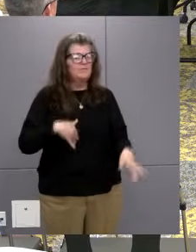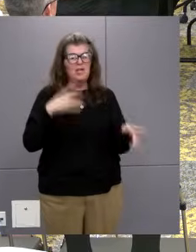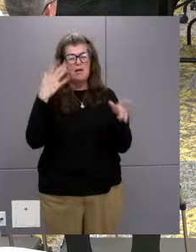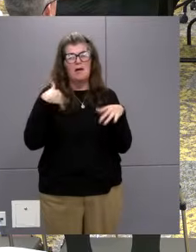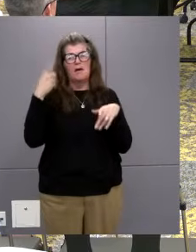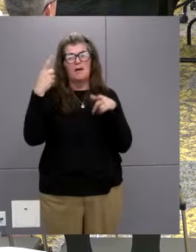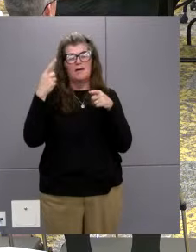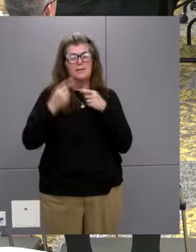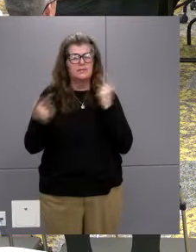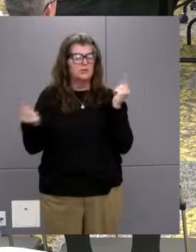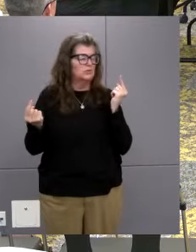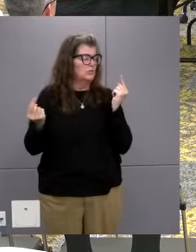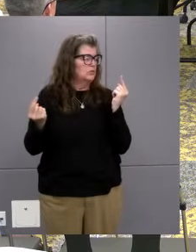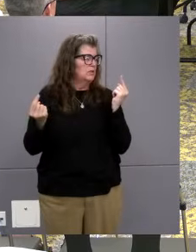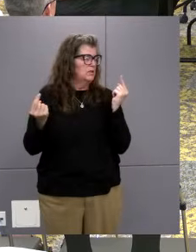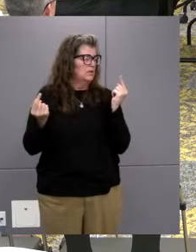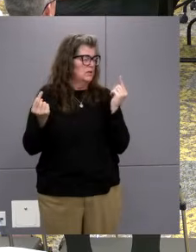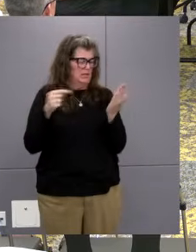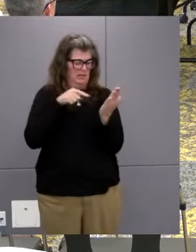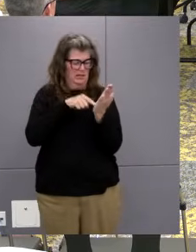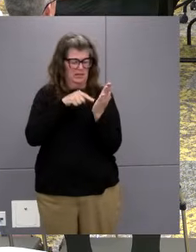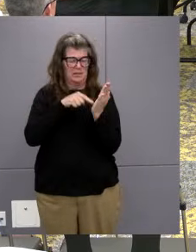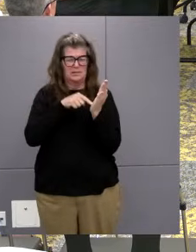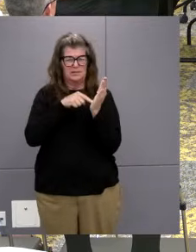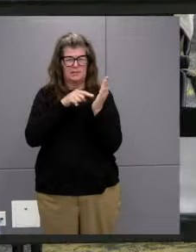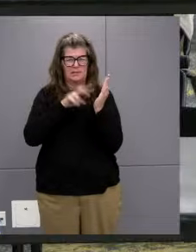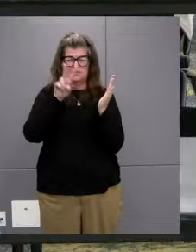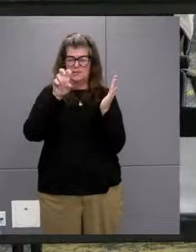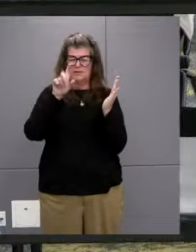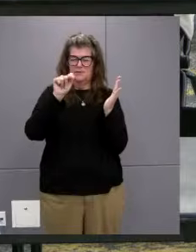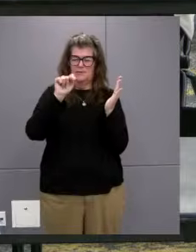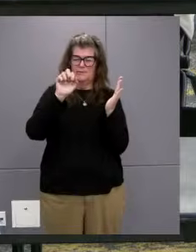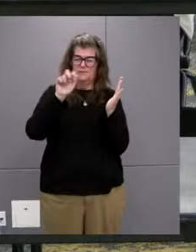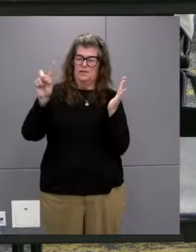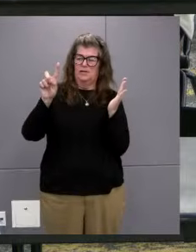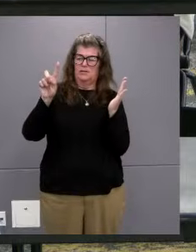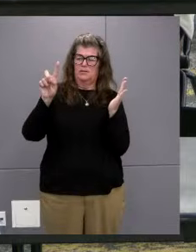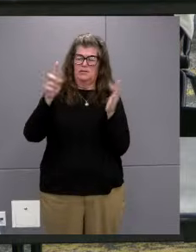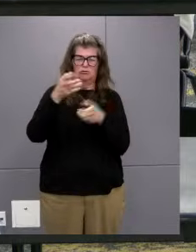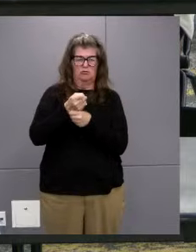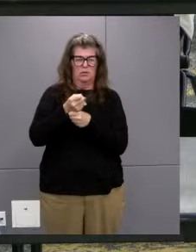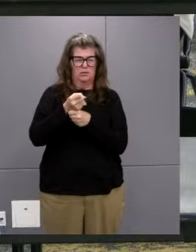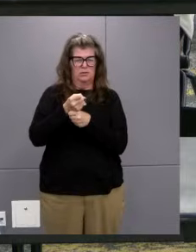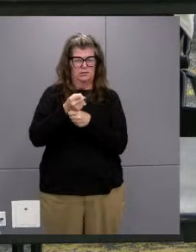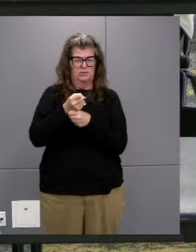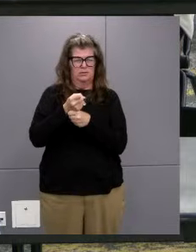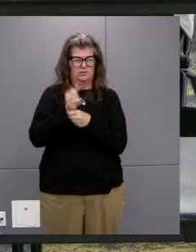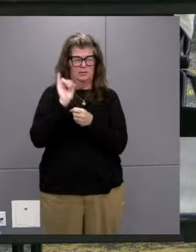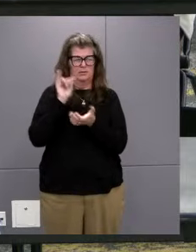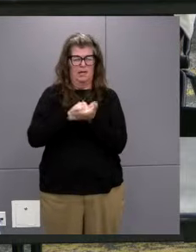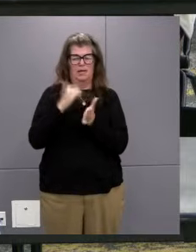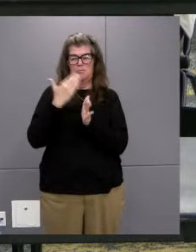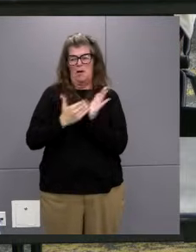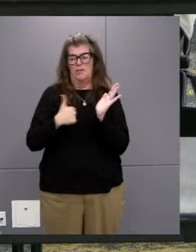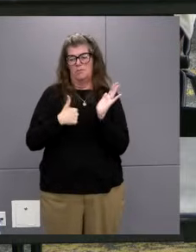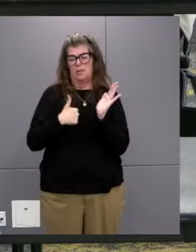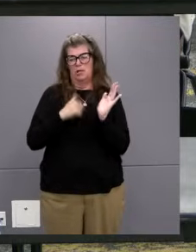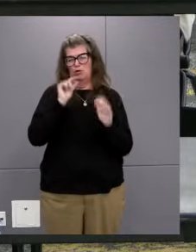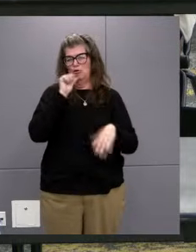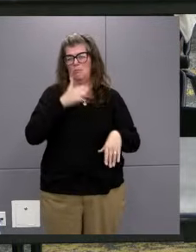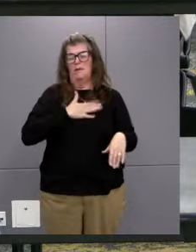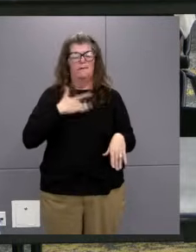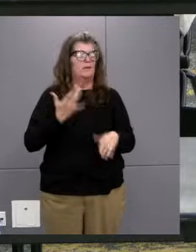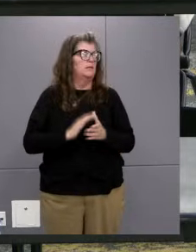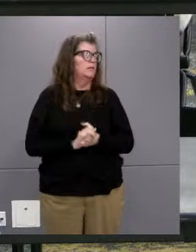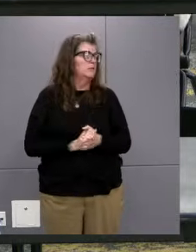also because, you know, where it says vetted trust, that right there, that's what bothered me and just irked me. Yeah,